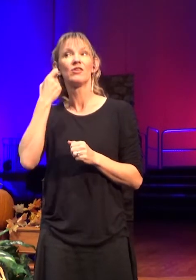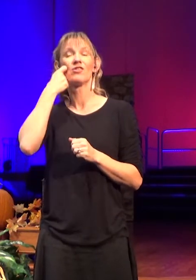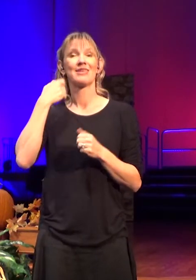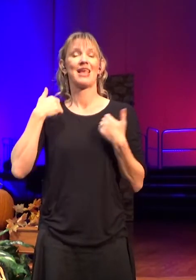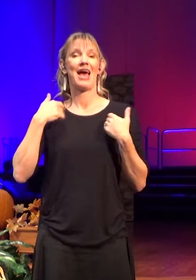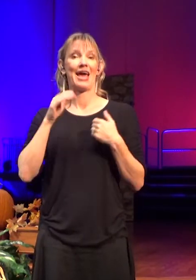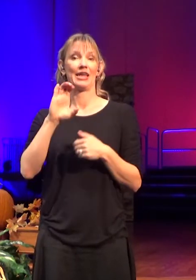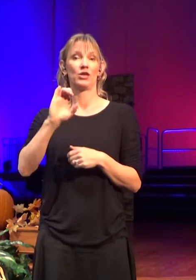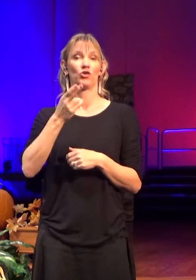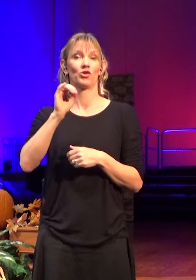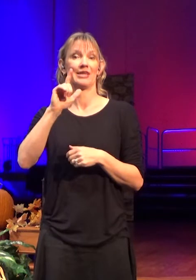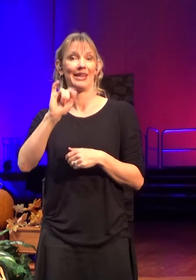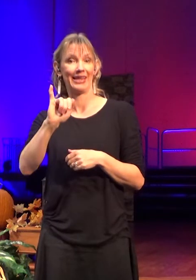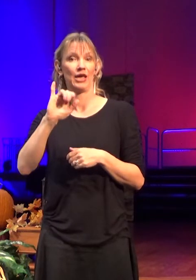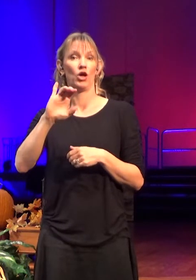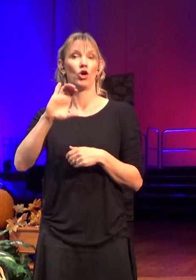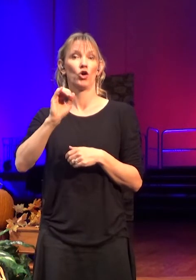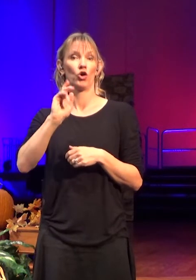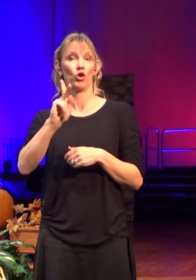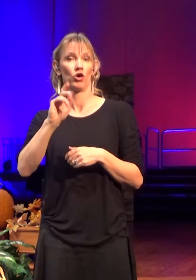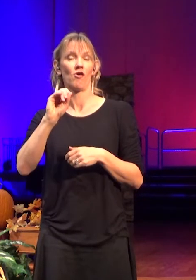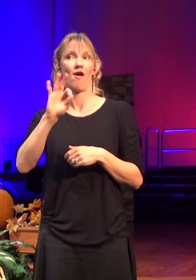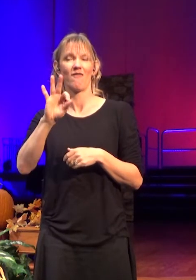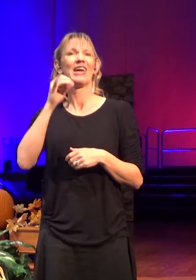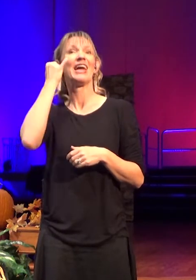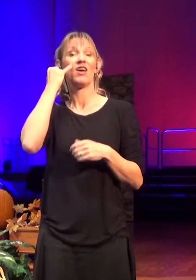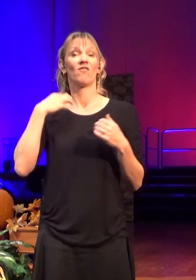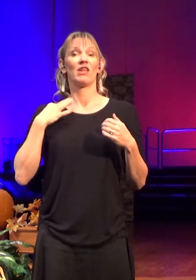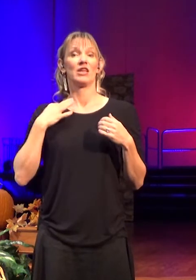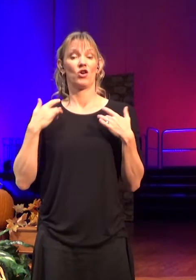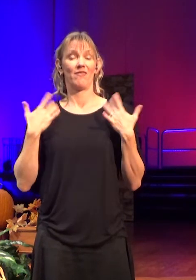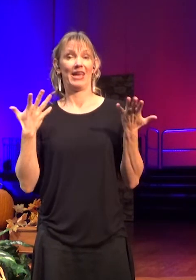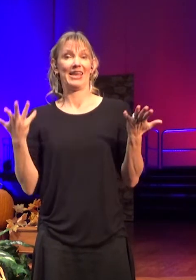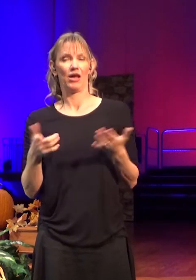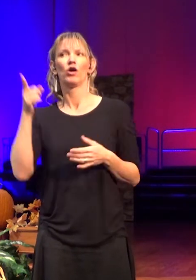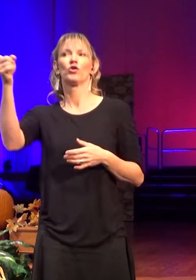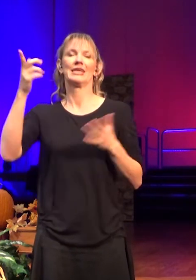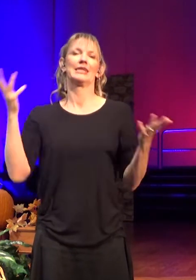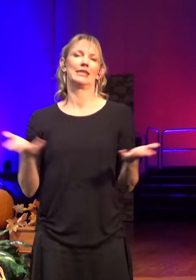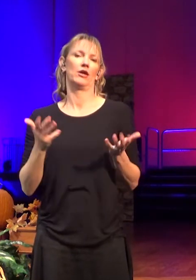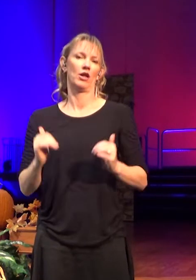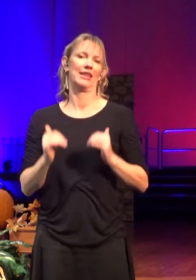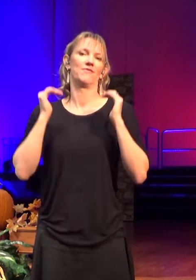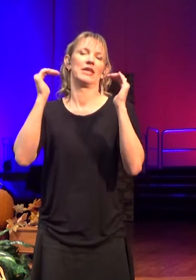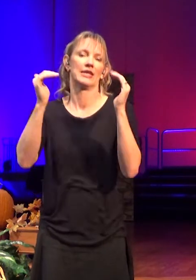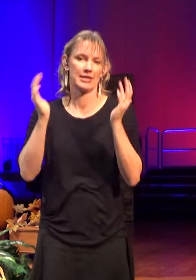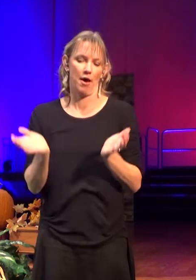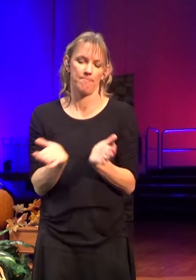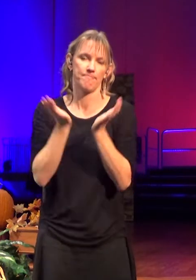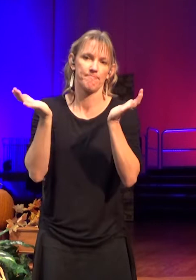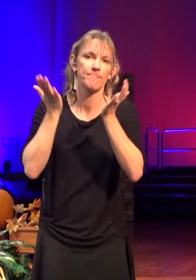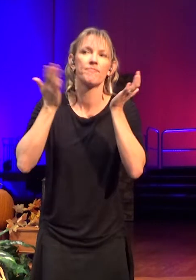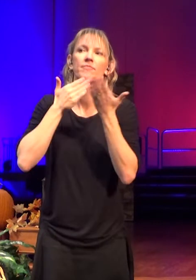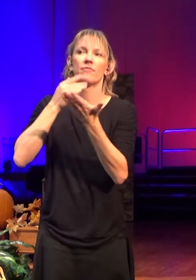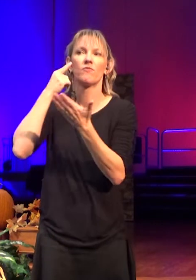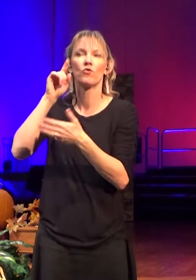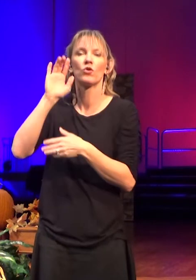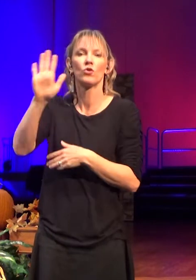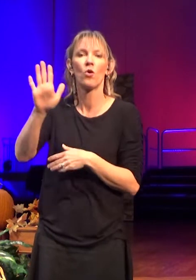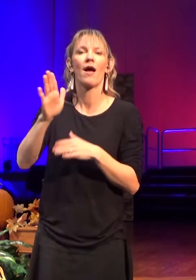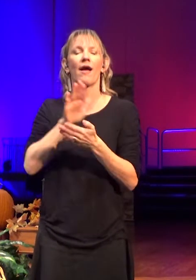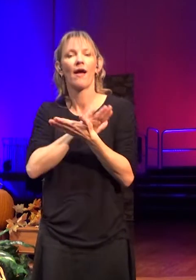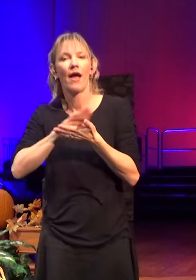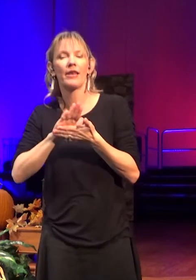Paula, they just held a chili cook-off to support our Harvest of Love drive. If there's a volunteer event here, she is here lifting us up. Thank you so much, Betty,